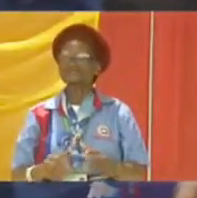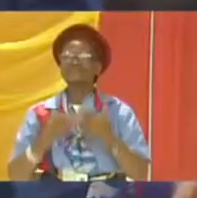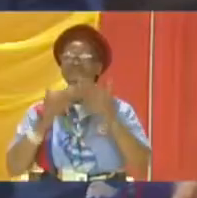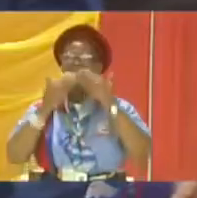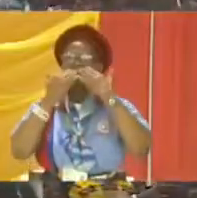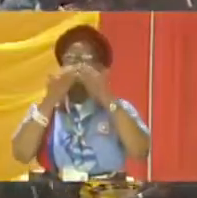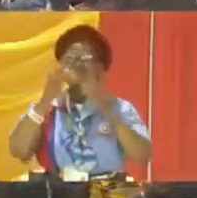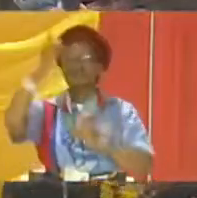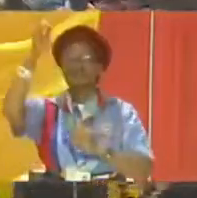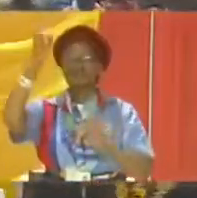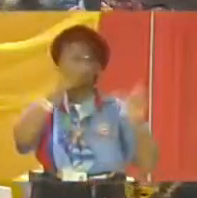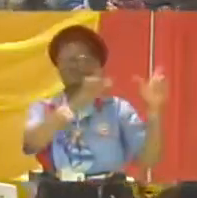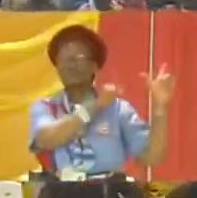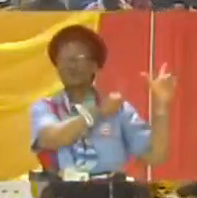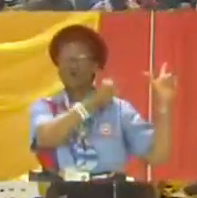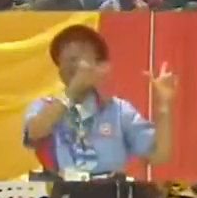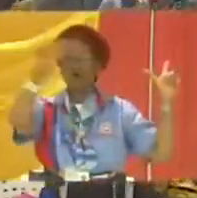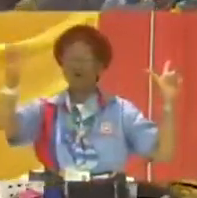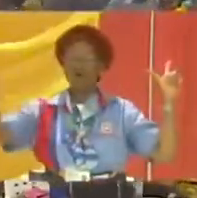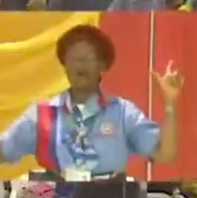Thank you, Lord.